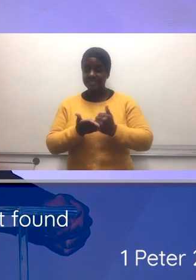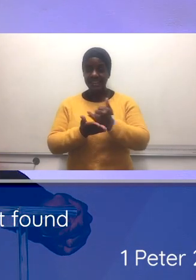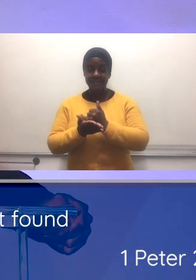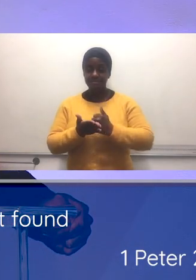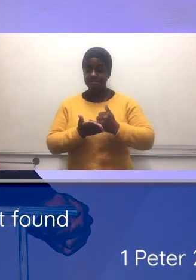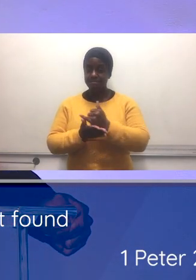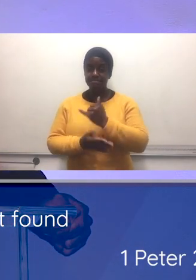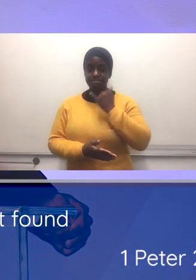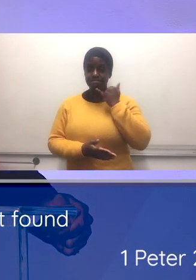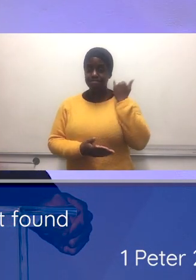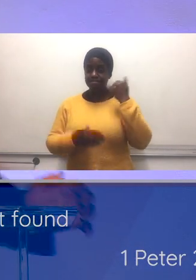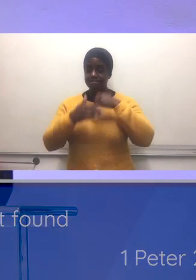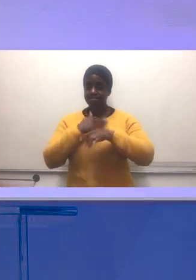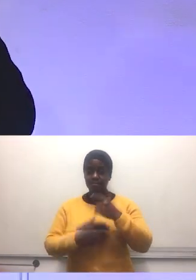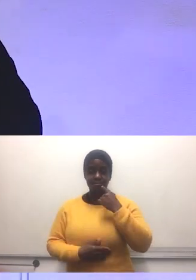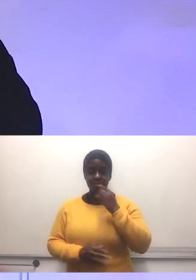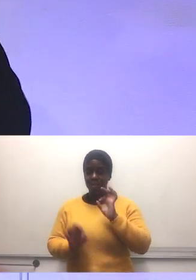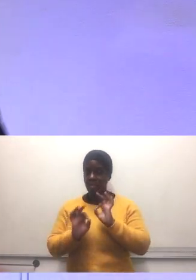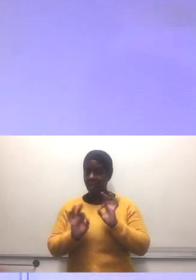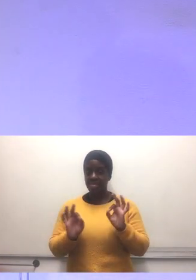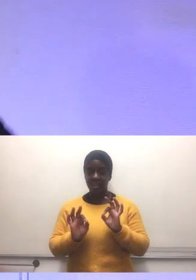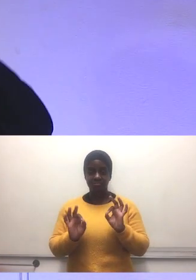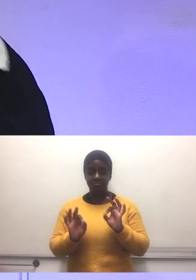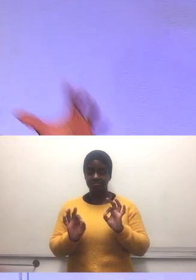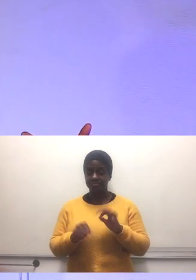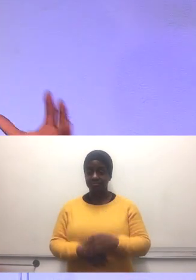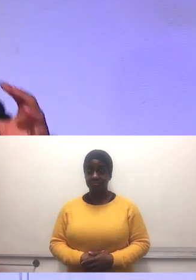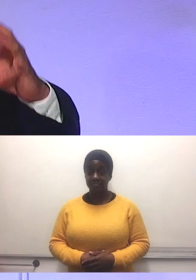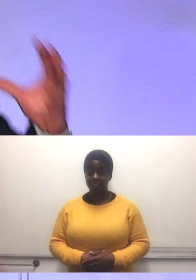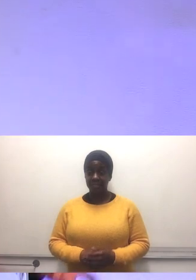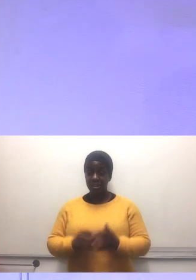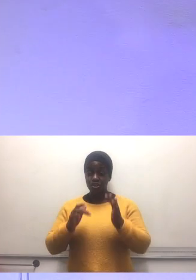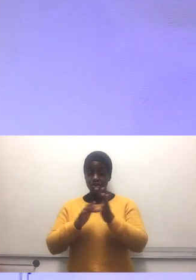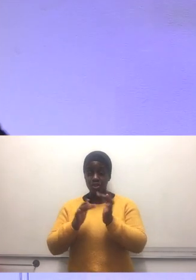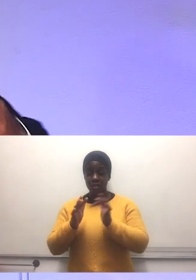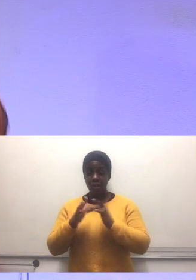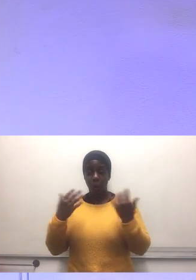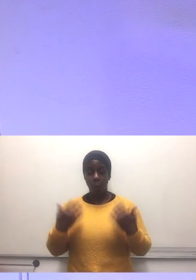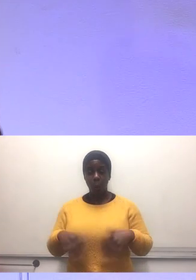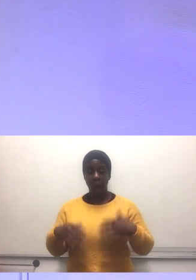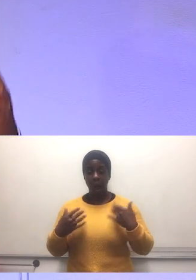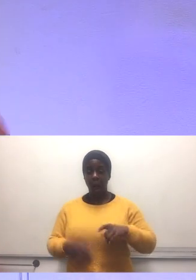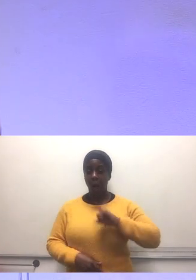deceit found in his mouth. Jesus, what an impeccable character.